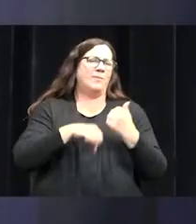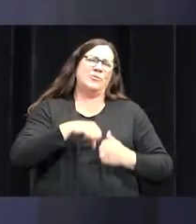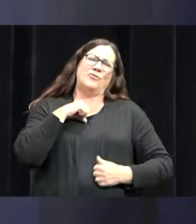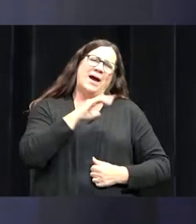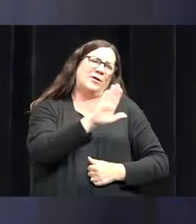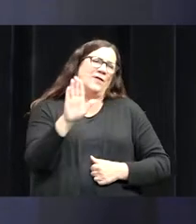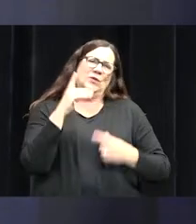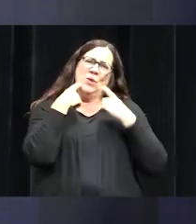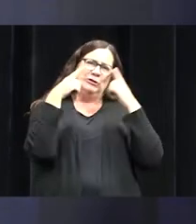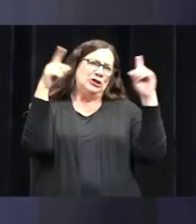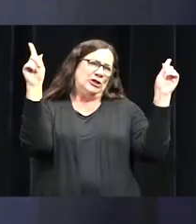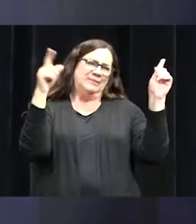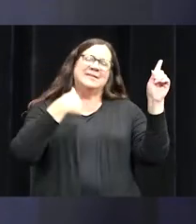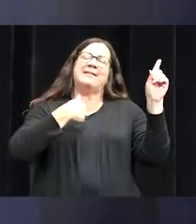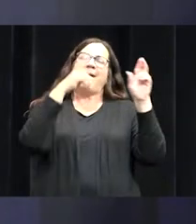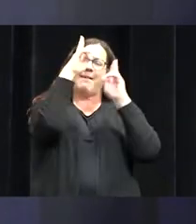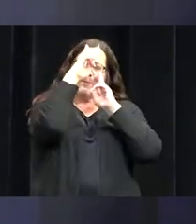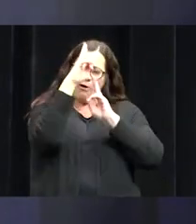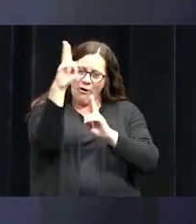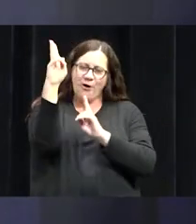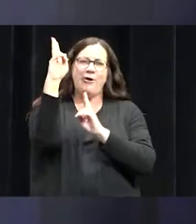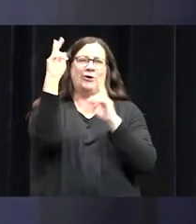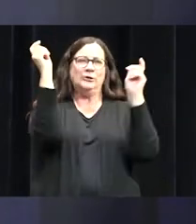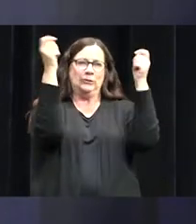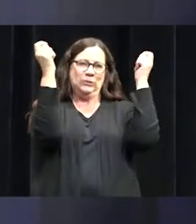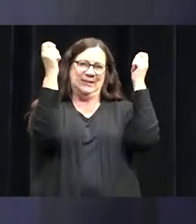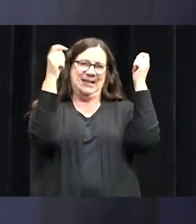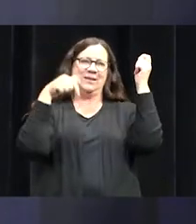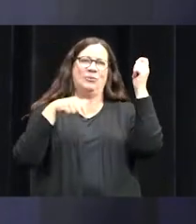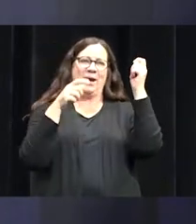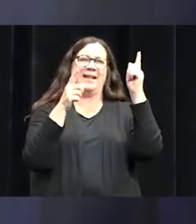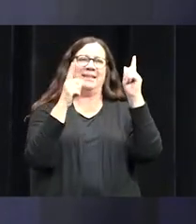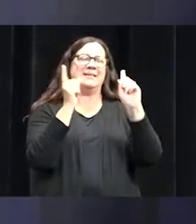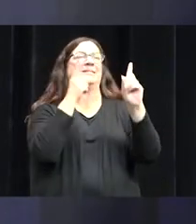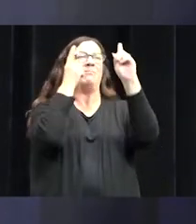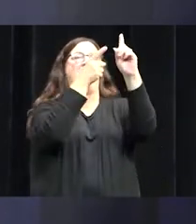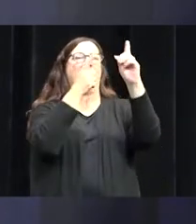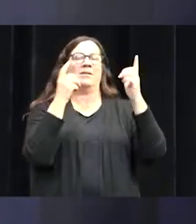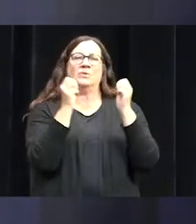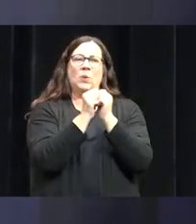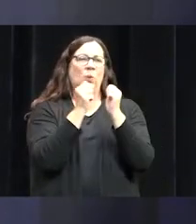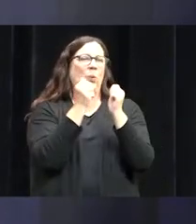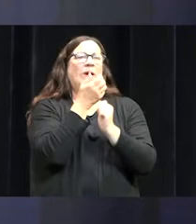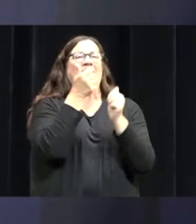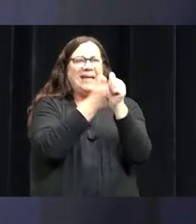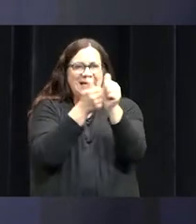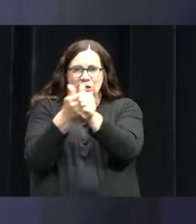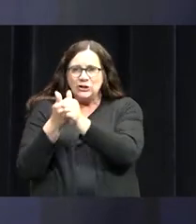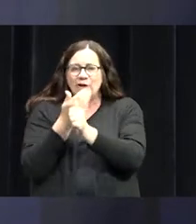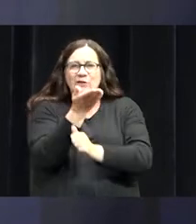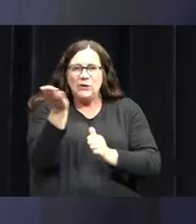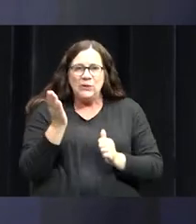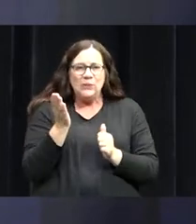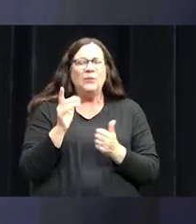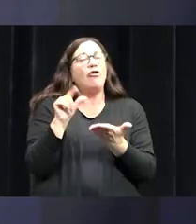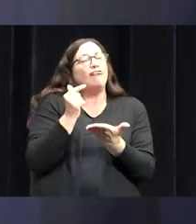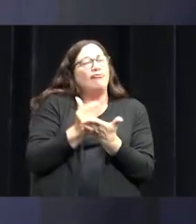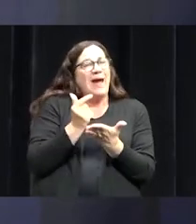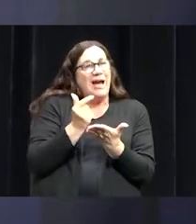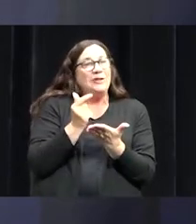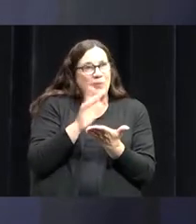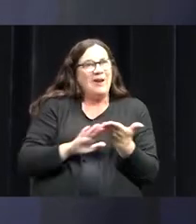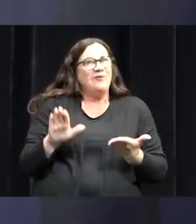achievements and i am honored to celebrate this milestone with each of you graduating from